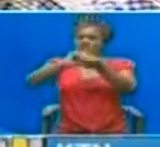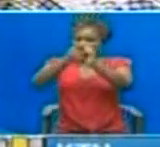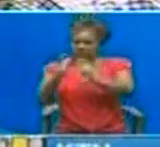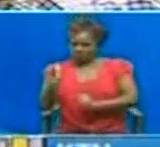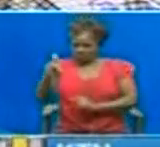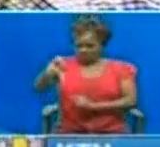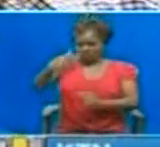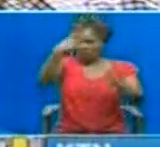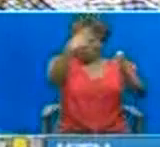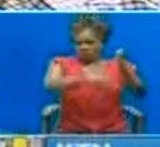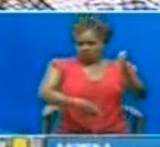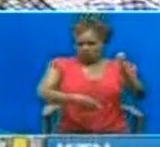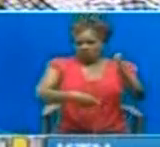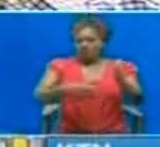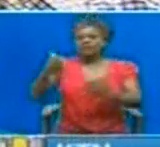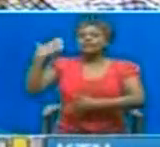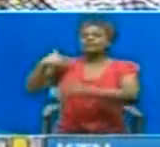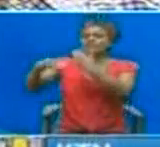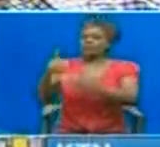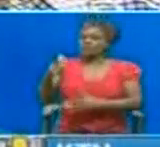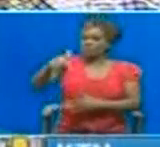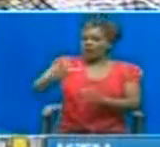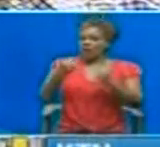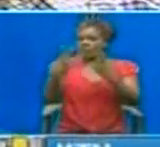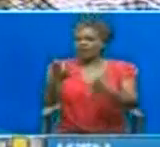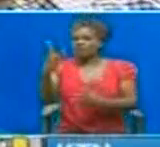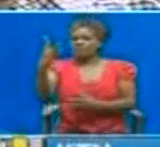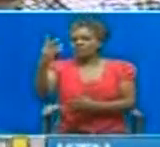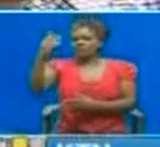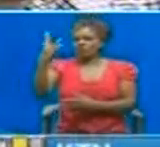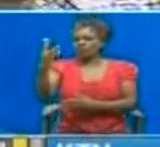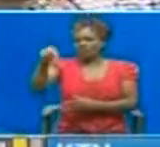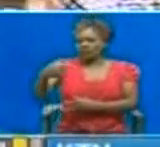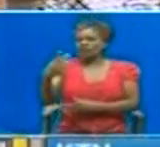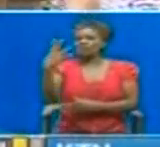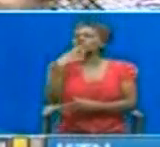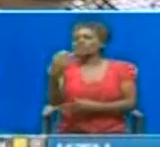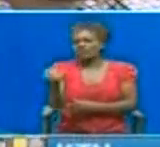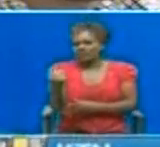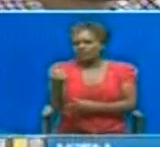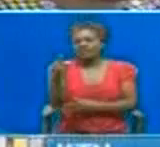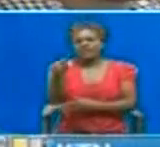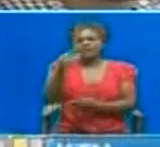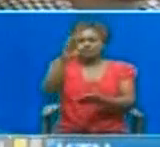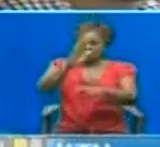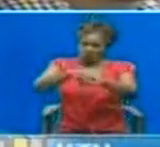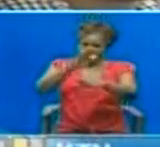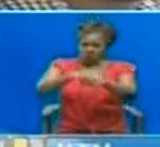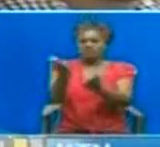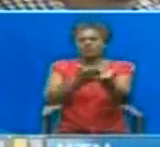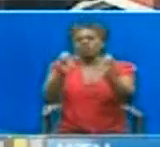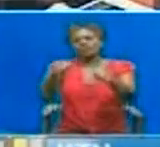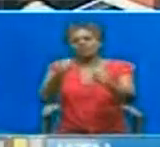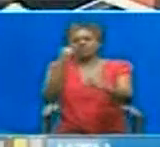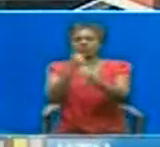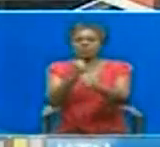prices. We used to fill up the car with like 4-5, now you fill it up with like 3-2, so the savings is very good. You can do something else